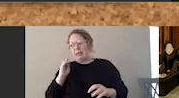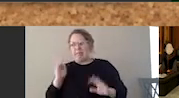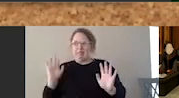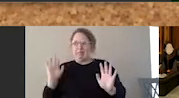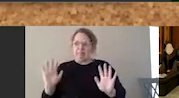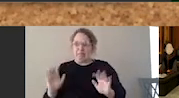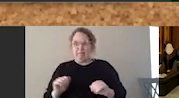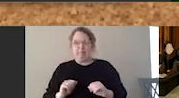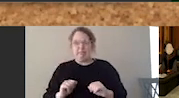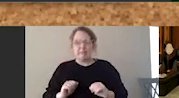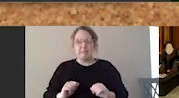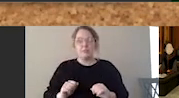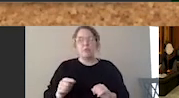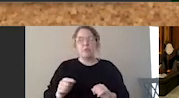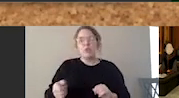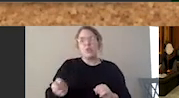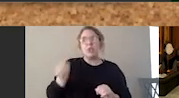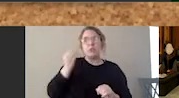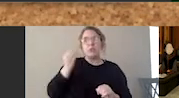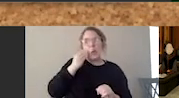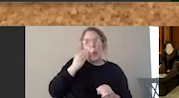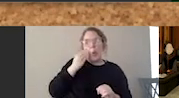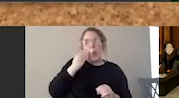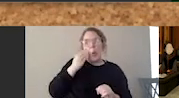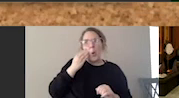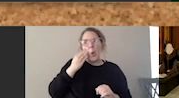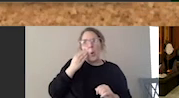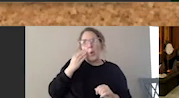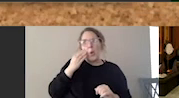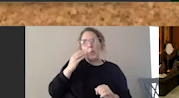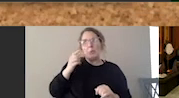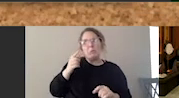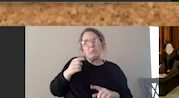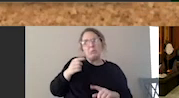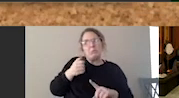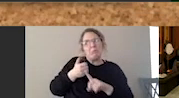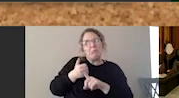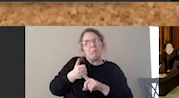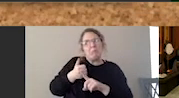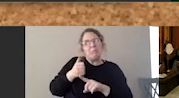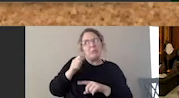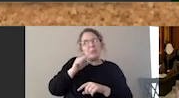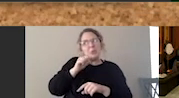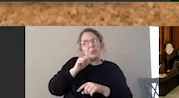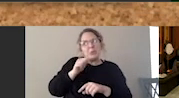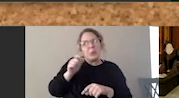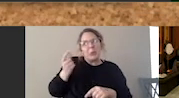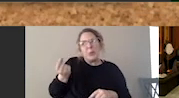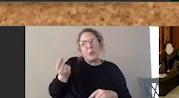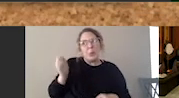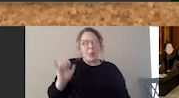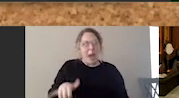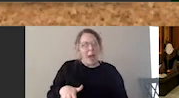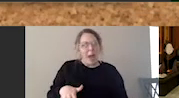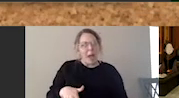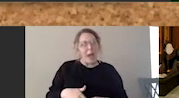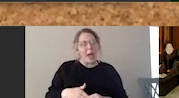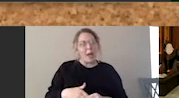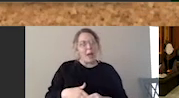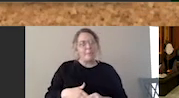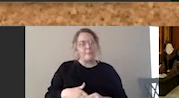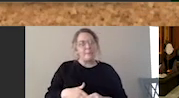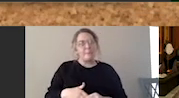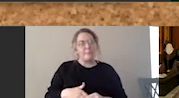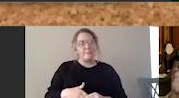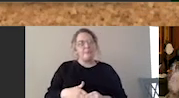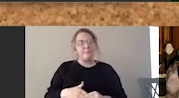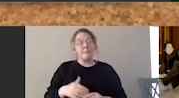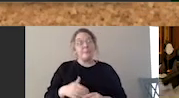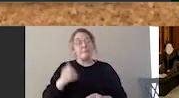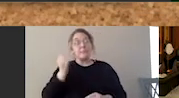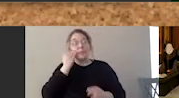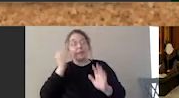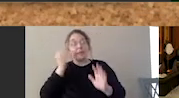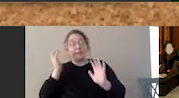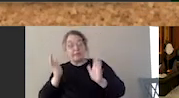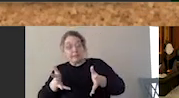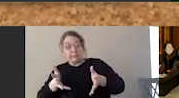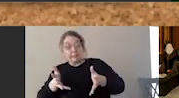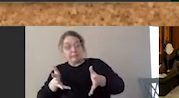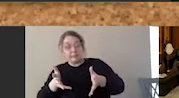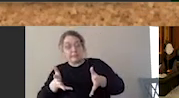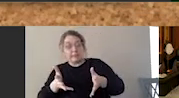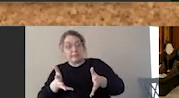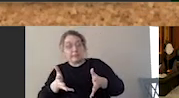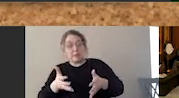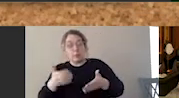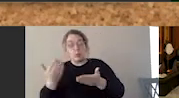she shouldn't do this. And if we were to leave it there, the new option that shows up